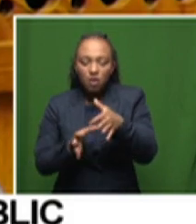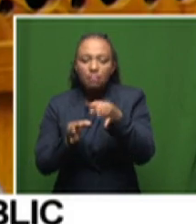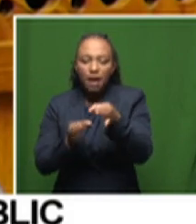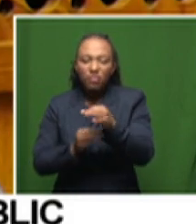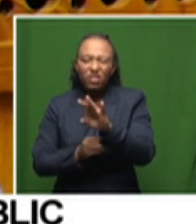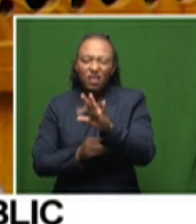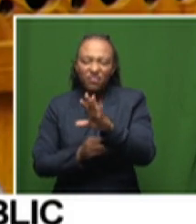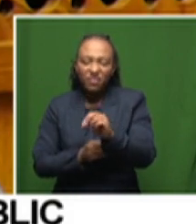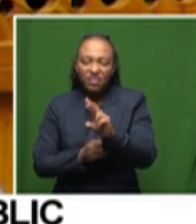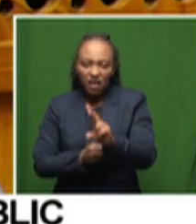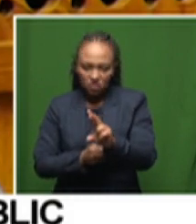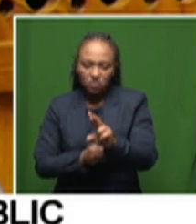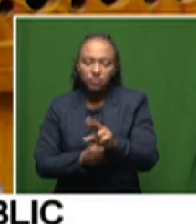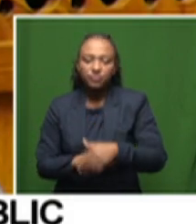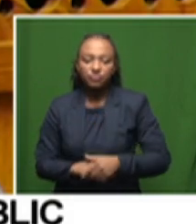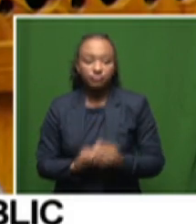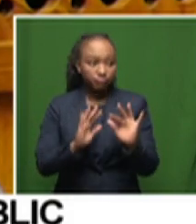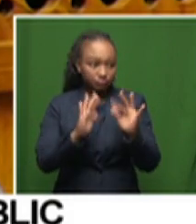2021.